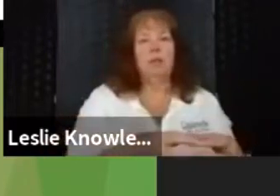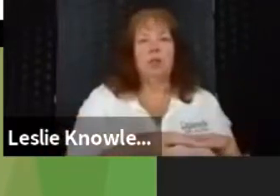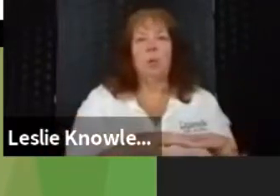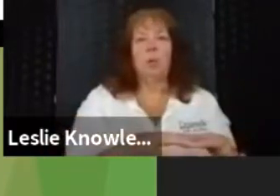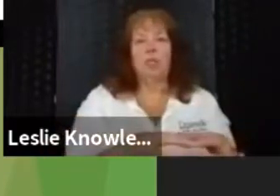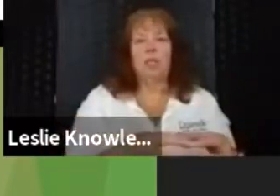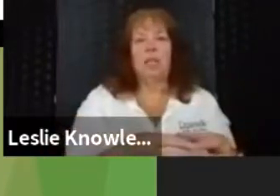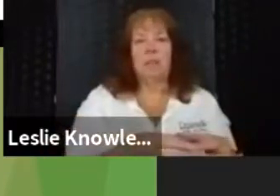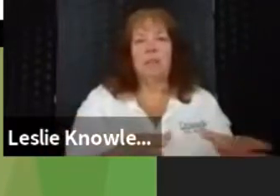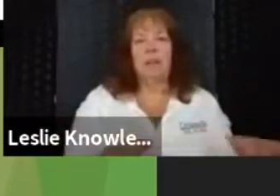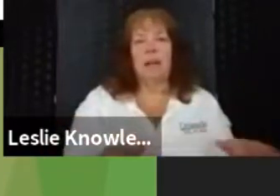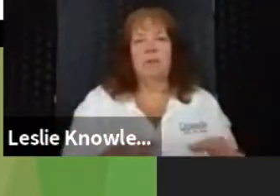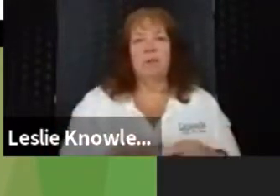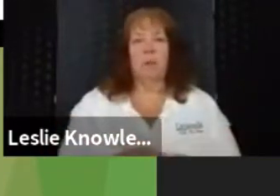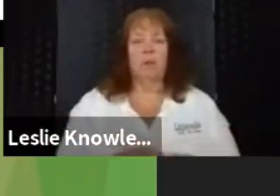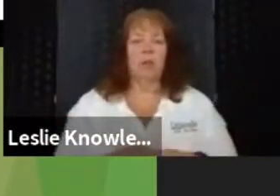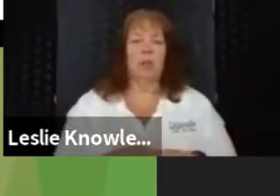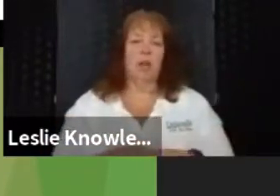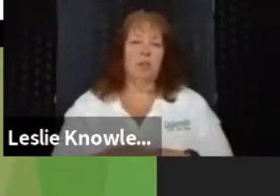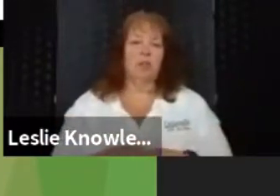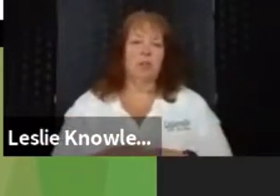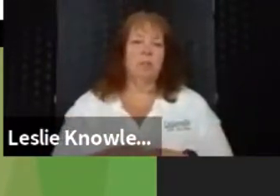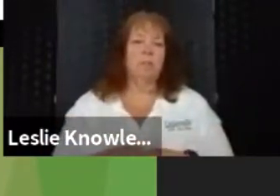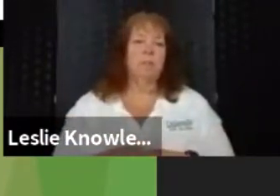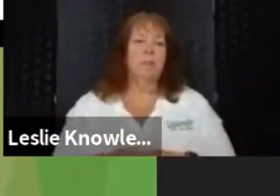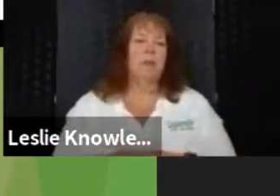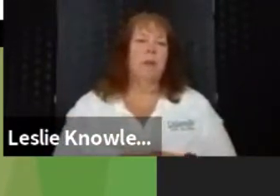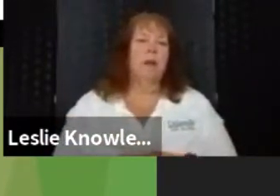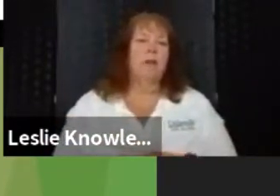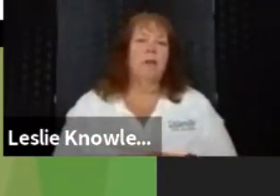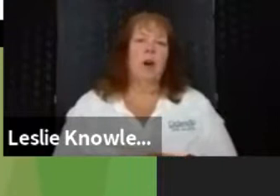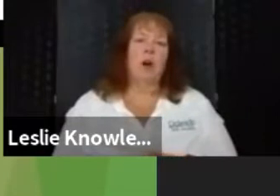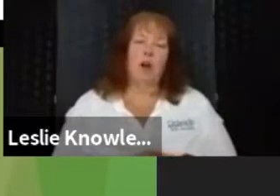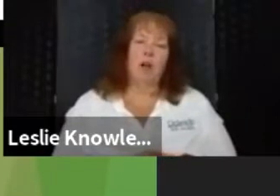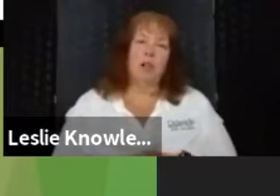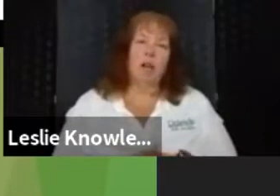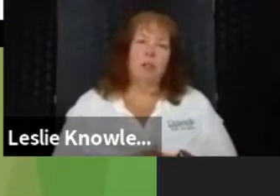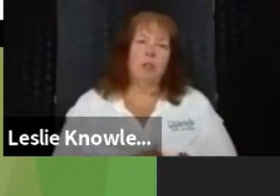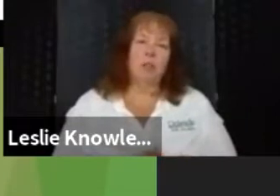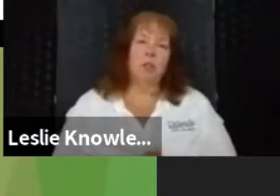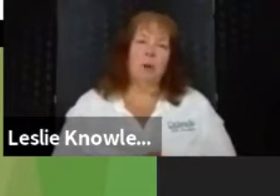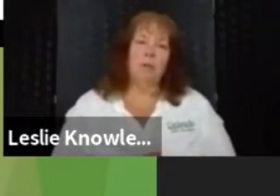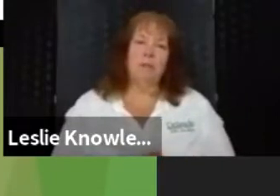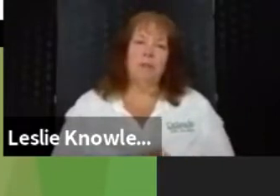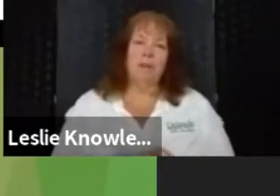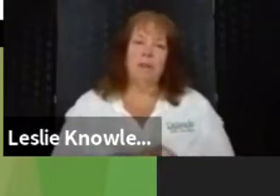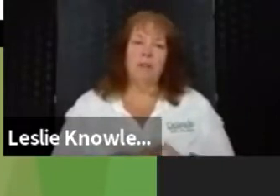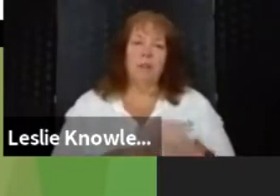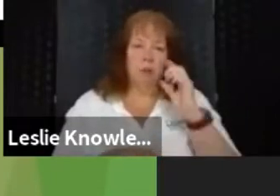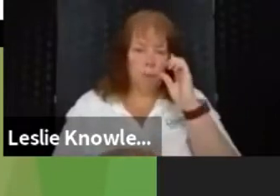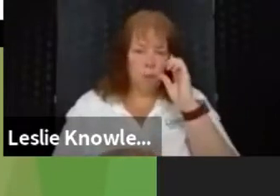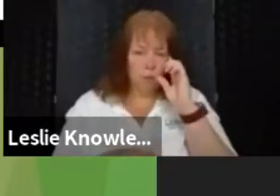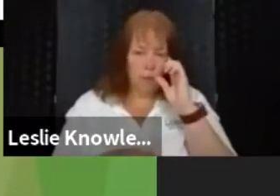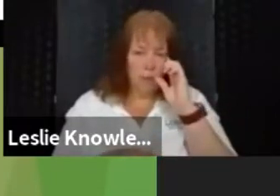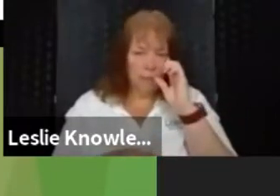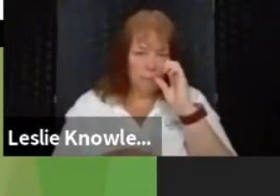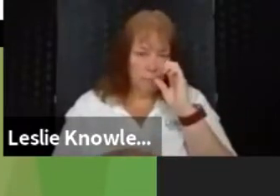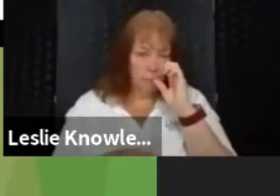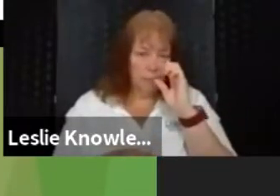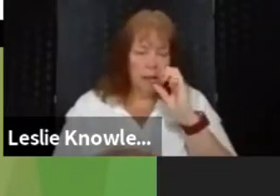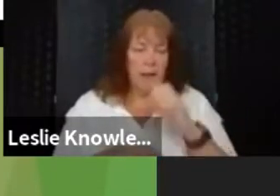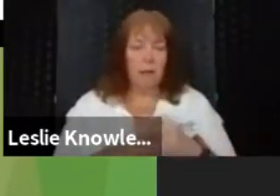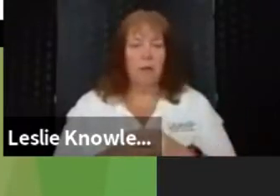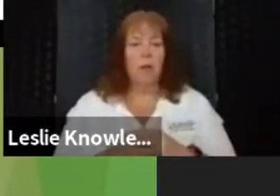and then your more gen eds at the 4-year colleges. There are colleges who offer advanced interpreter